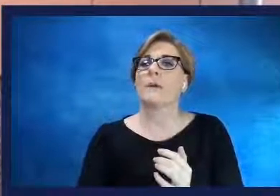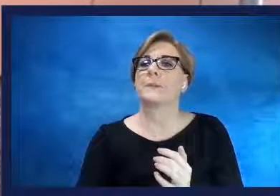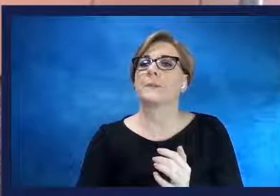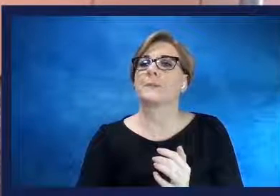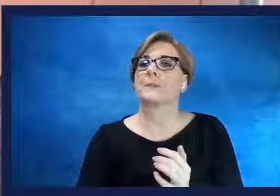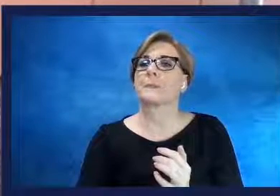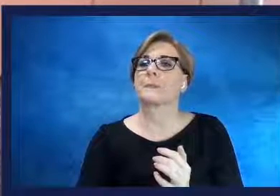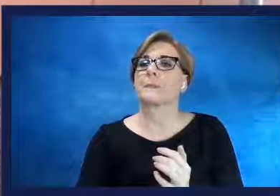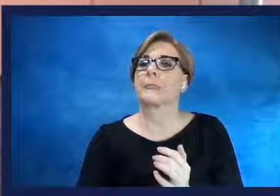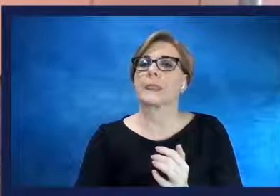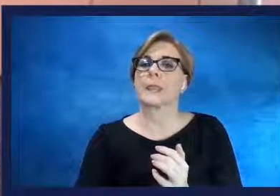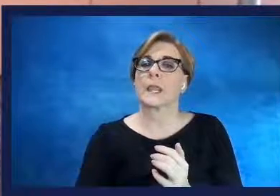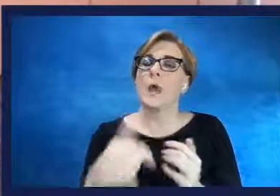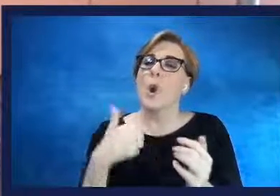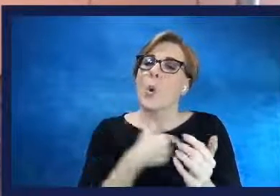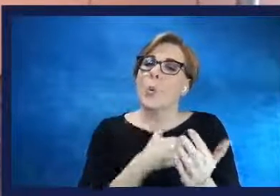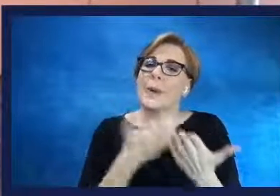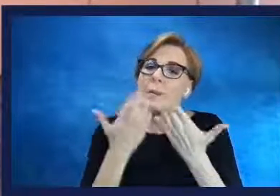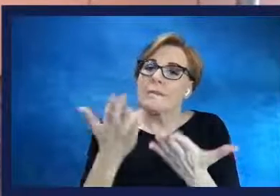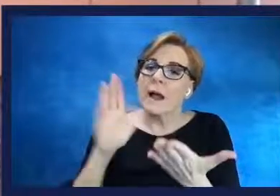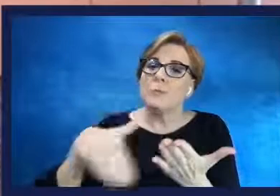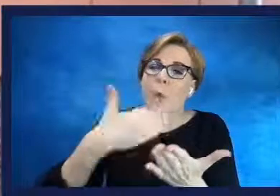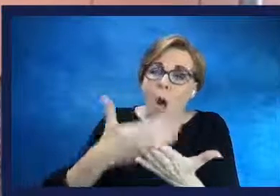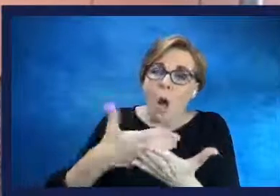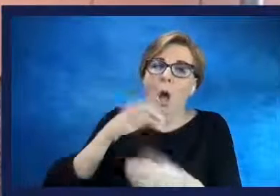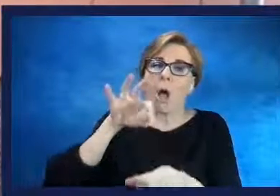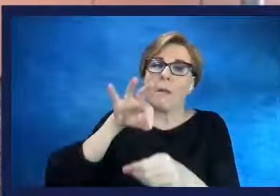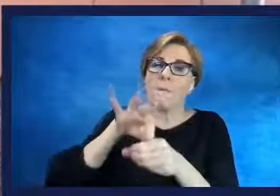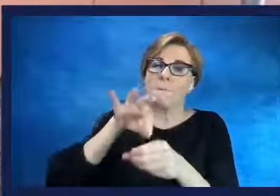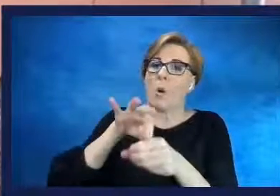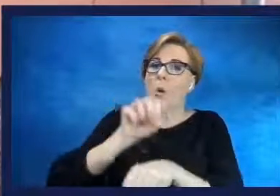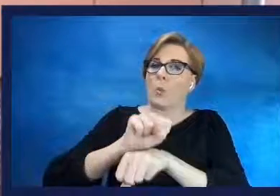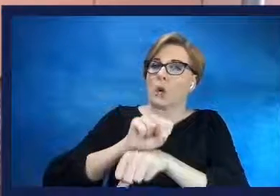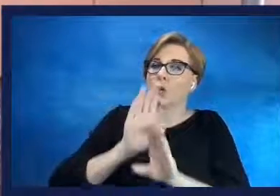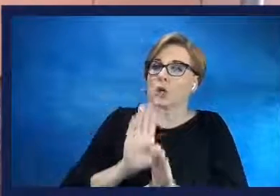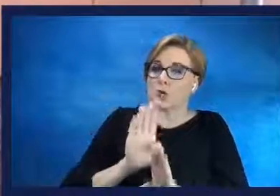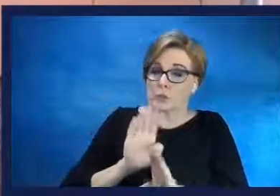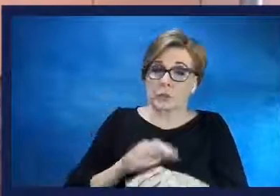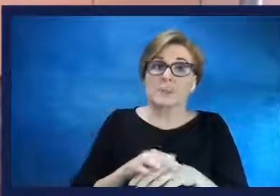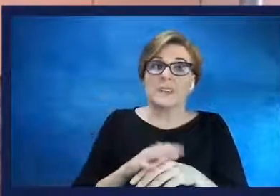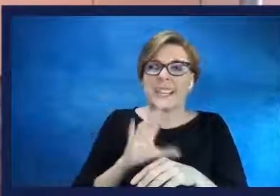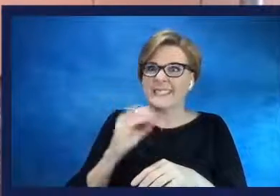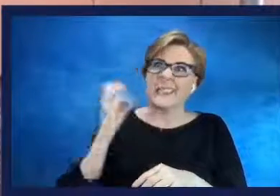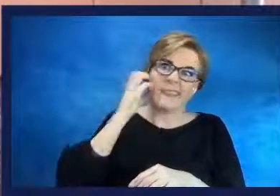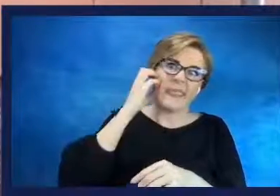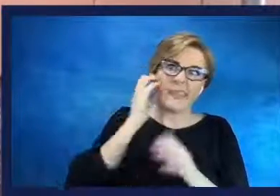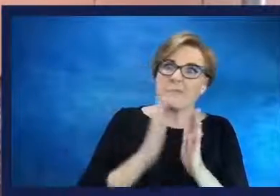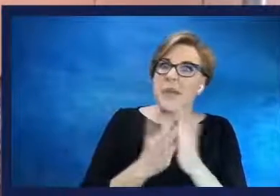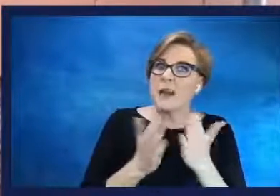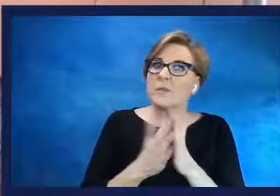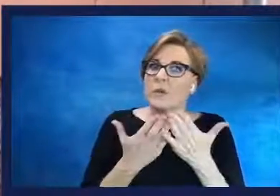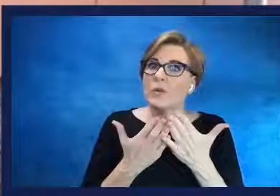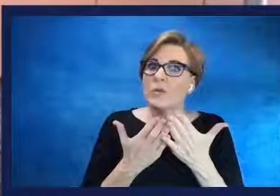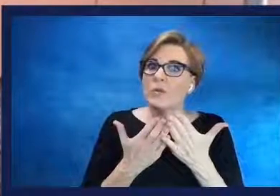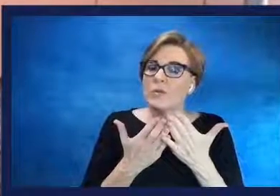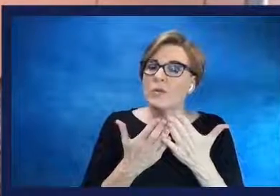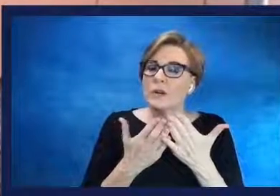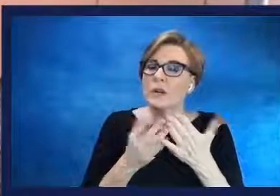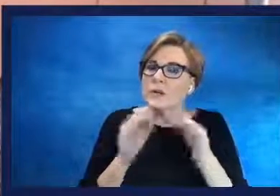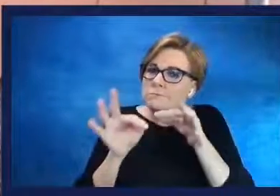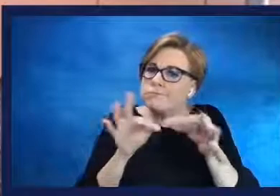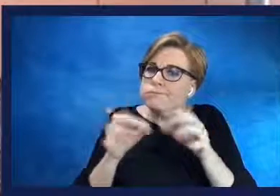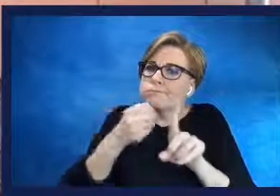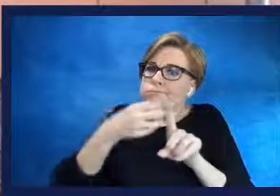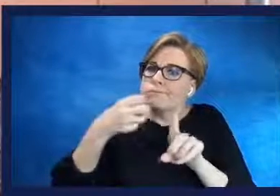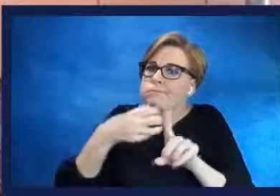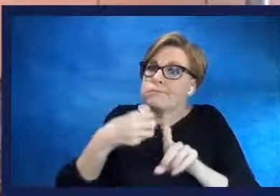serving in our voting locations. And it's a very thick manual that has a lot of different concepts, but there's a few items